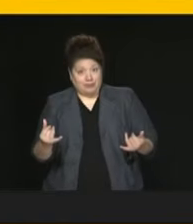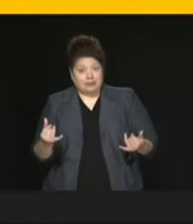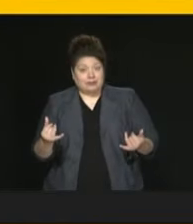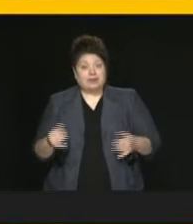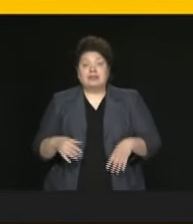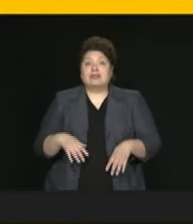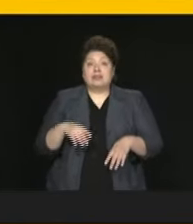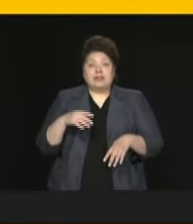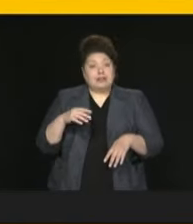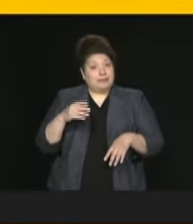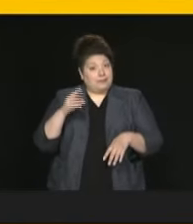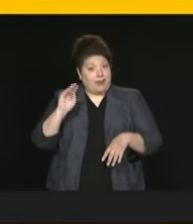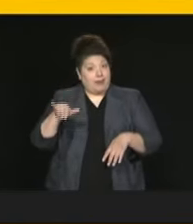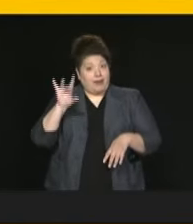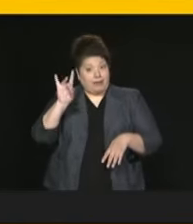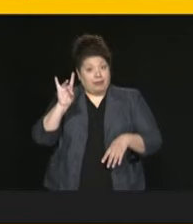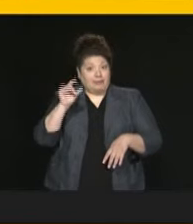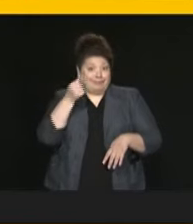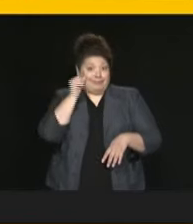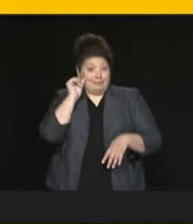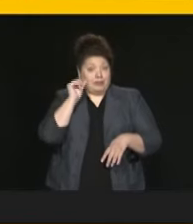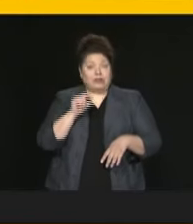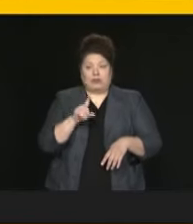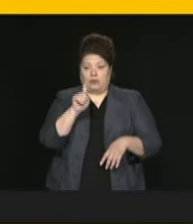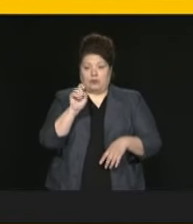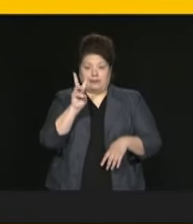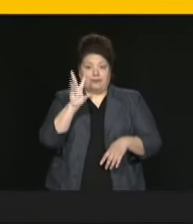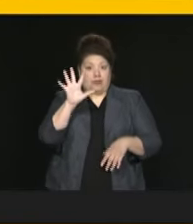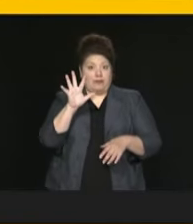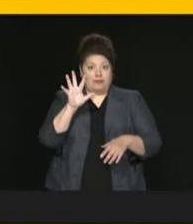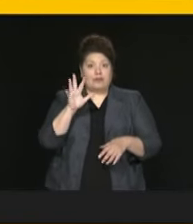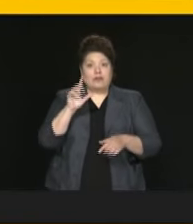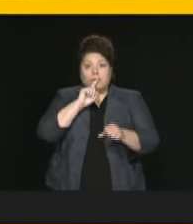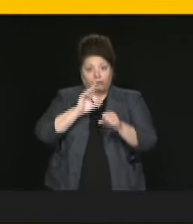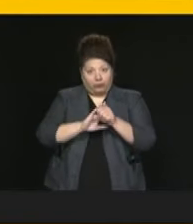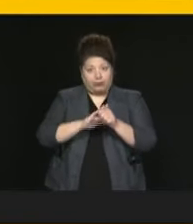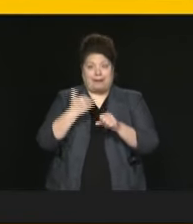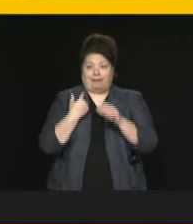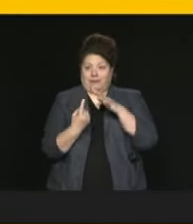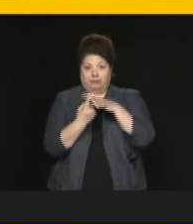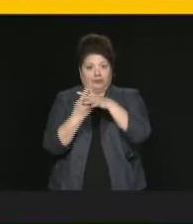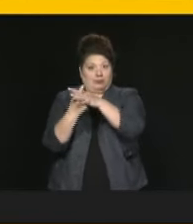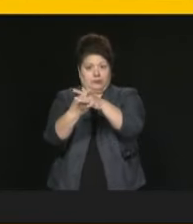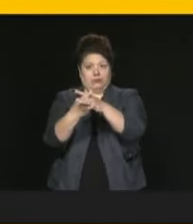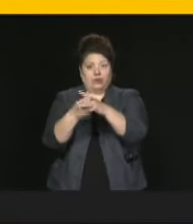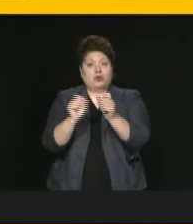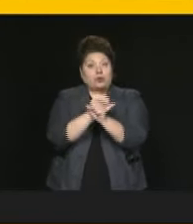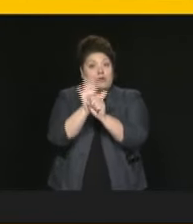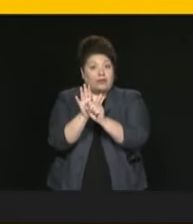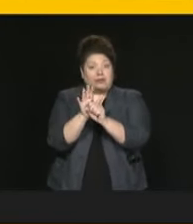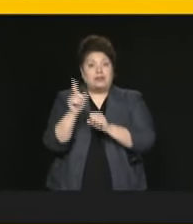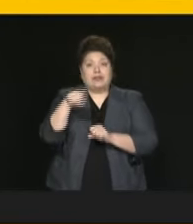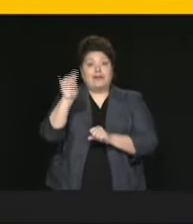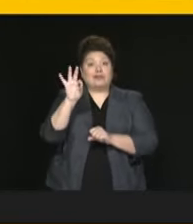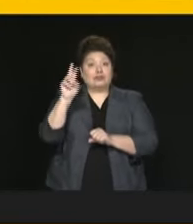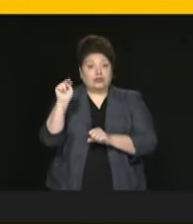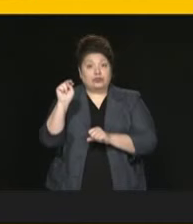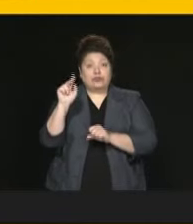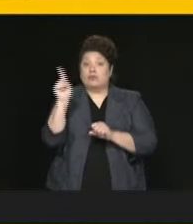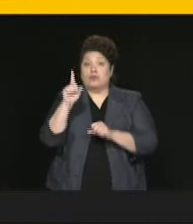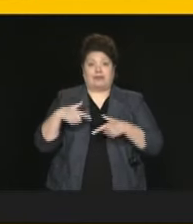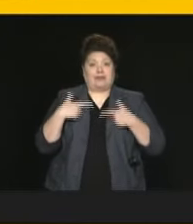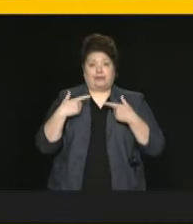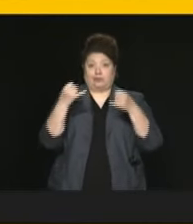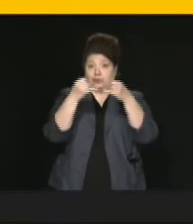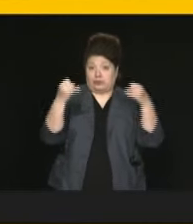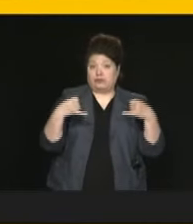165 confirmed cases of COVID-19 in First Nations communities on reserve and 16 cases in Nunavik, in northern Quebec.